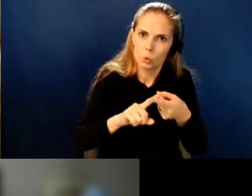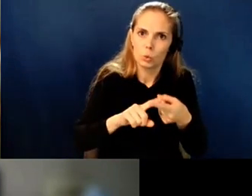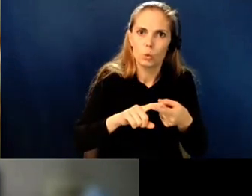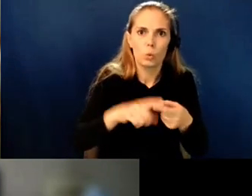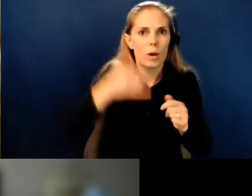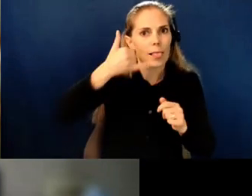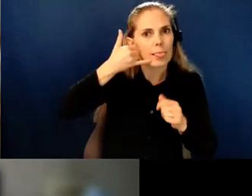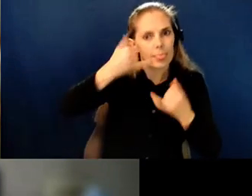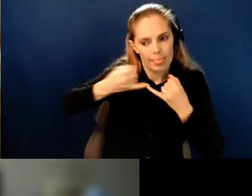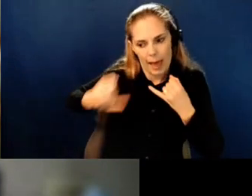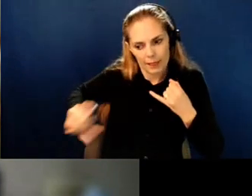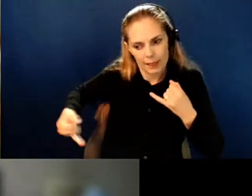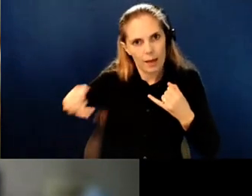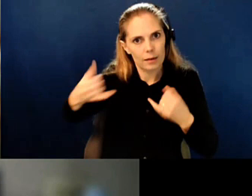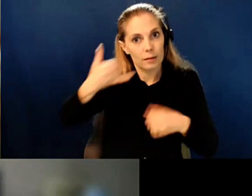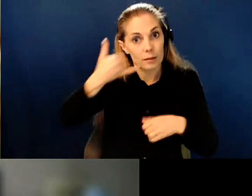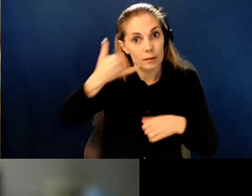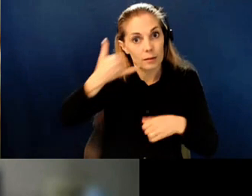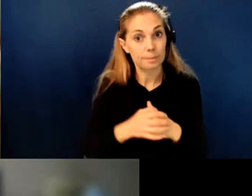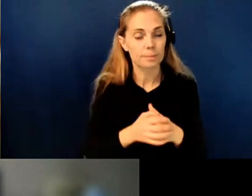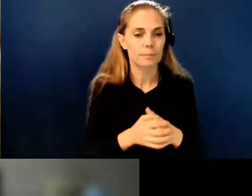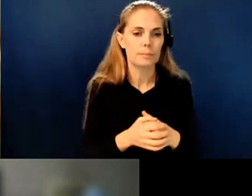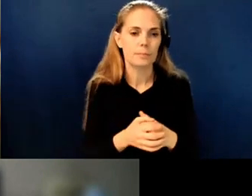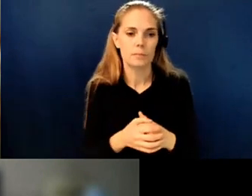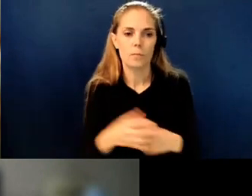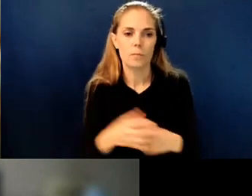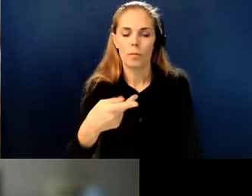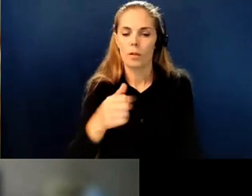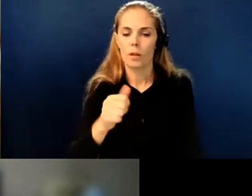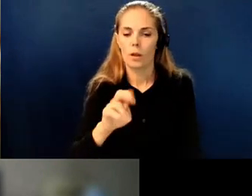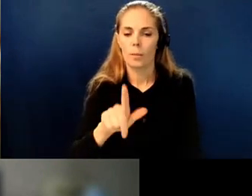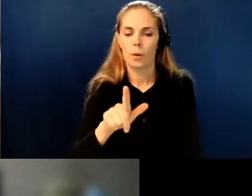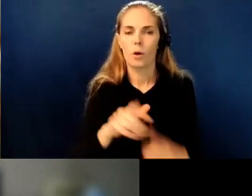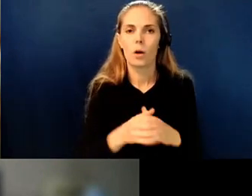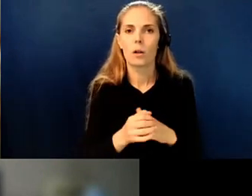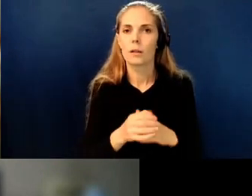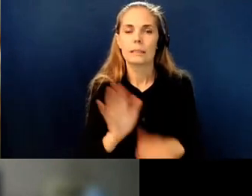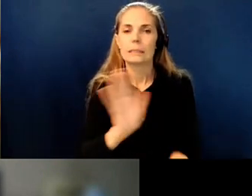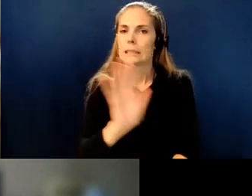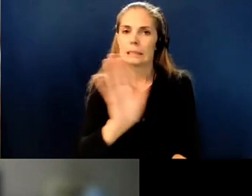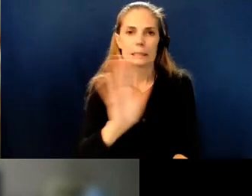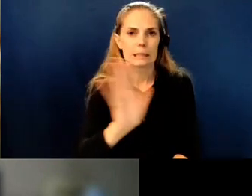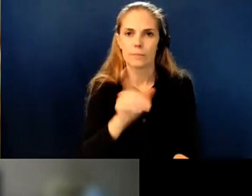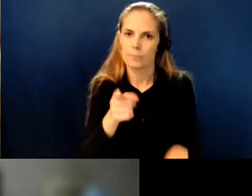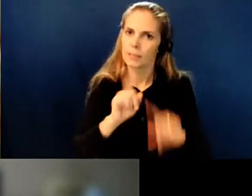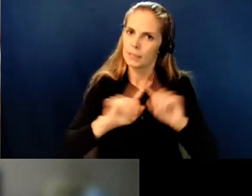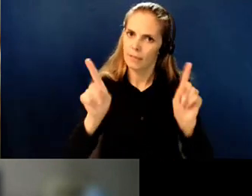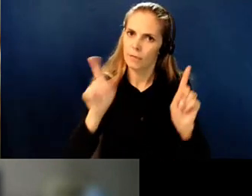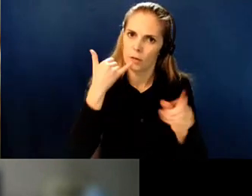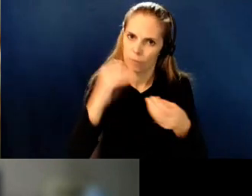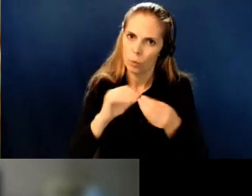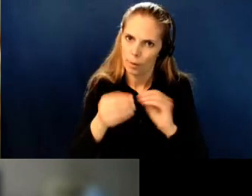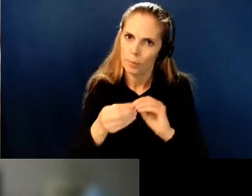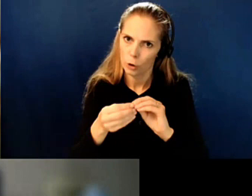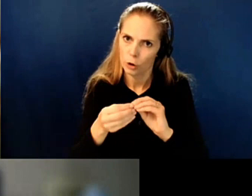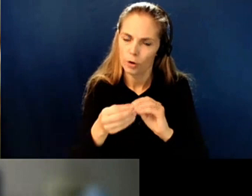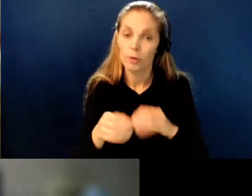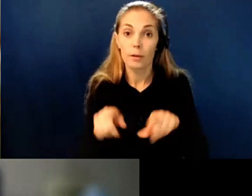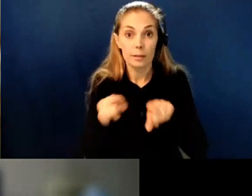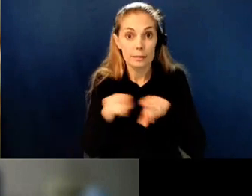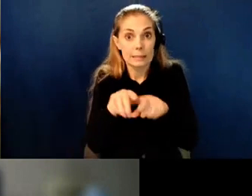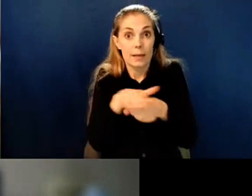So what we talked about at the very beginning was that most of the time it is going to be a different number, right? It'll be the same area code, but it'll be a different